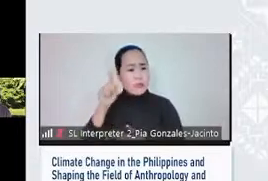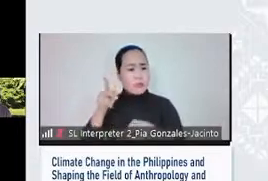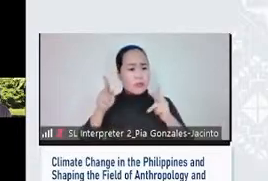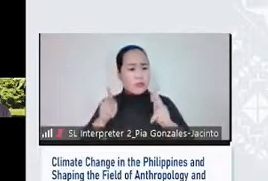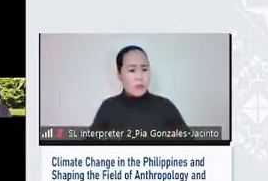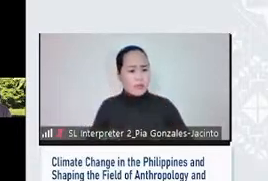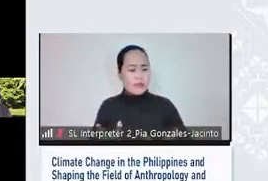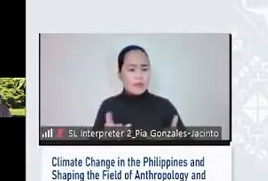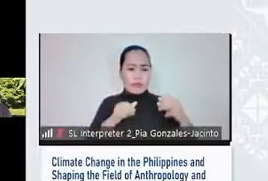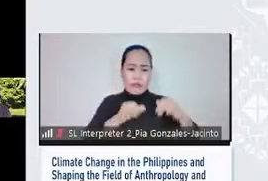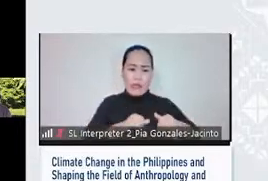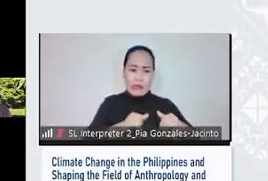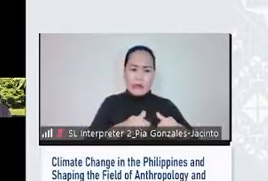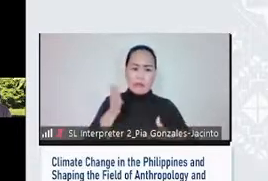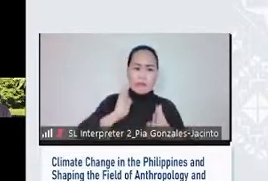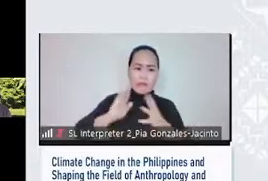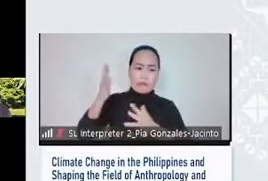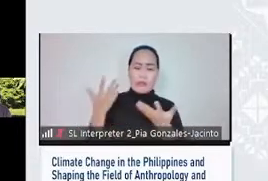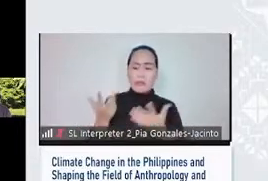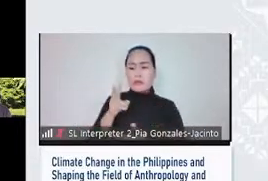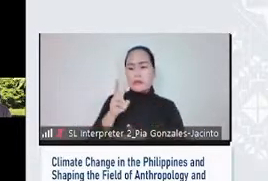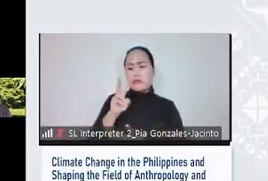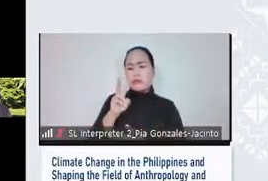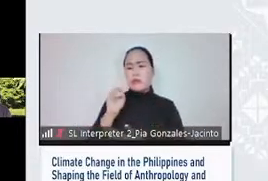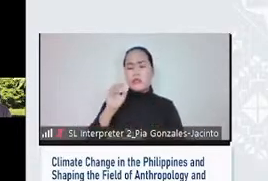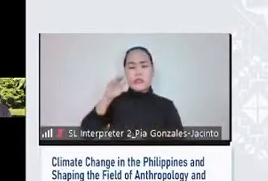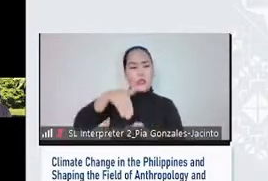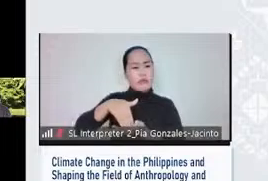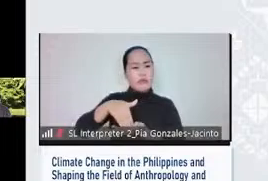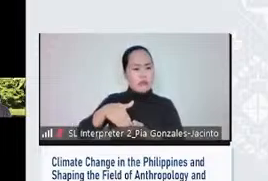say 20,000 some years ago.